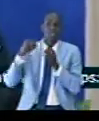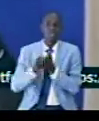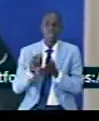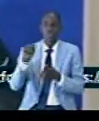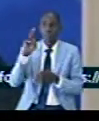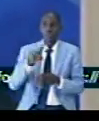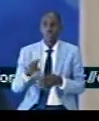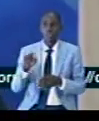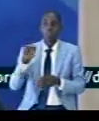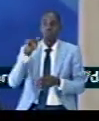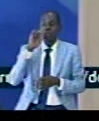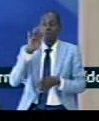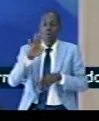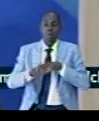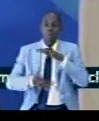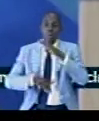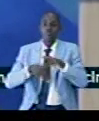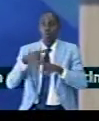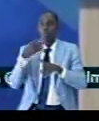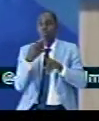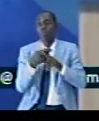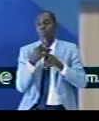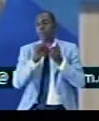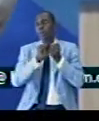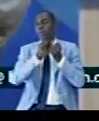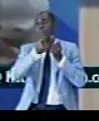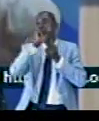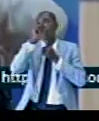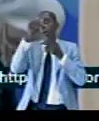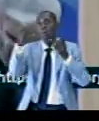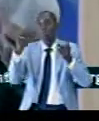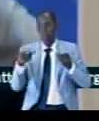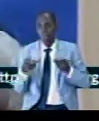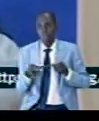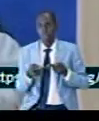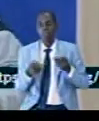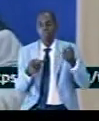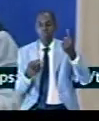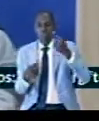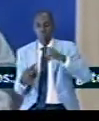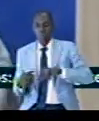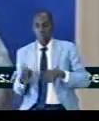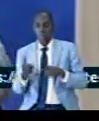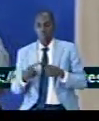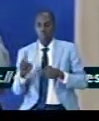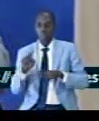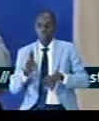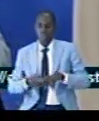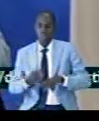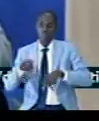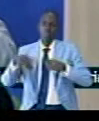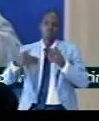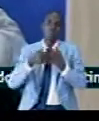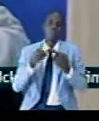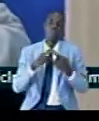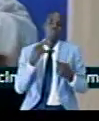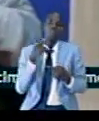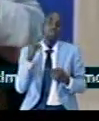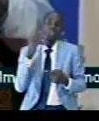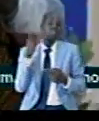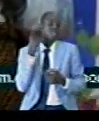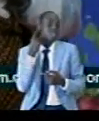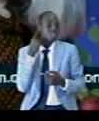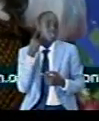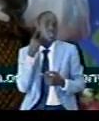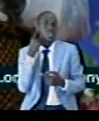rin lati bi school ti ade si ese ni mo fi rin lo ti mo fi rin bo lati je ta yen eti yen bo ti fi